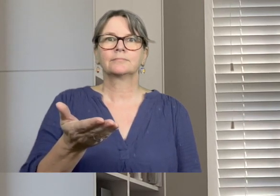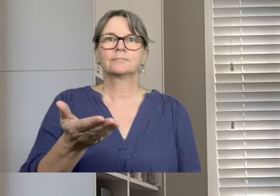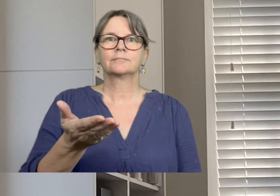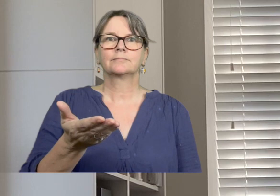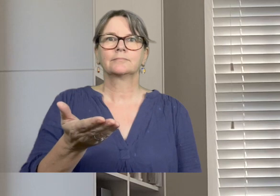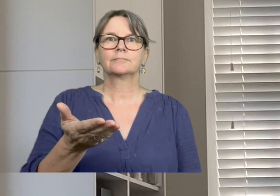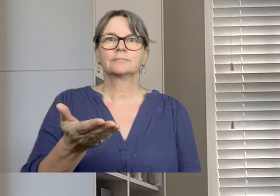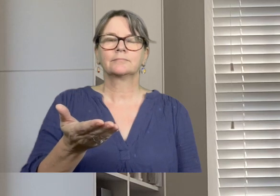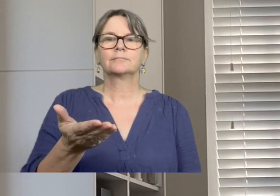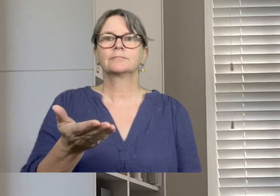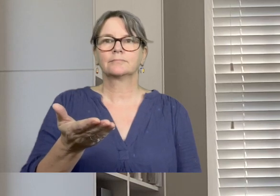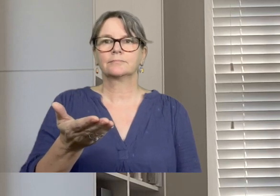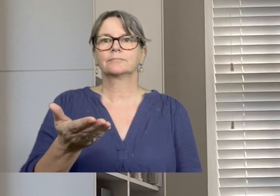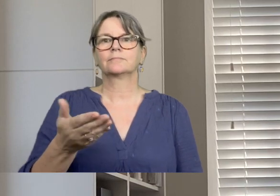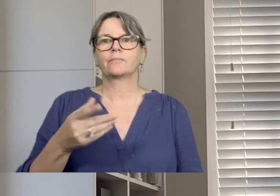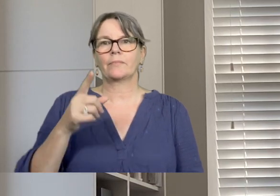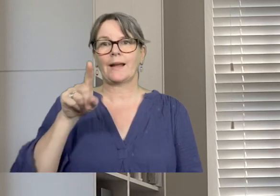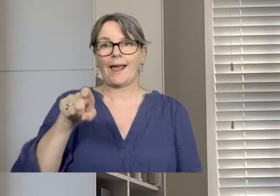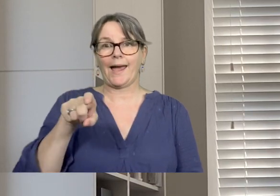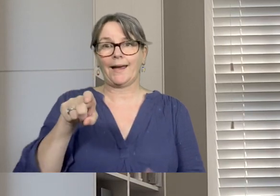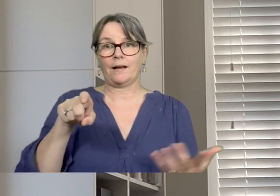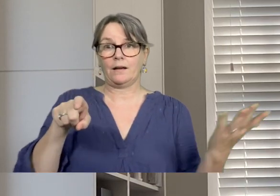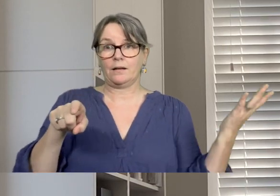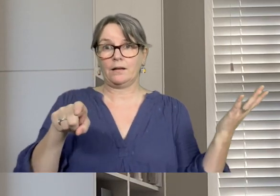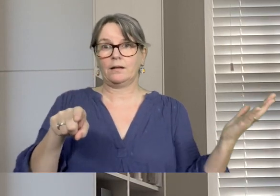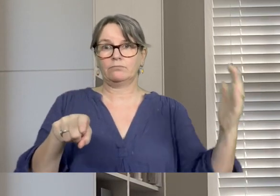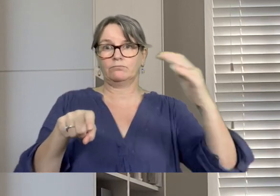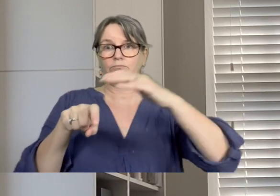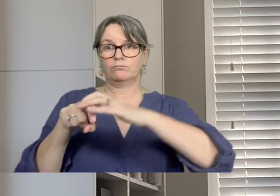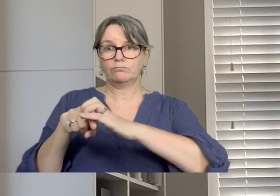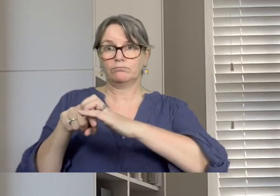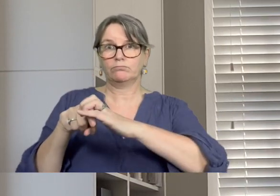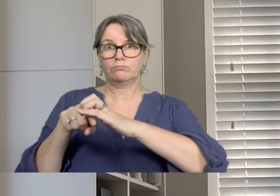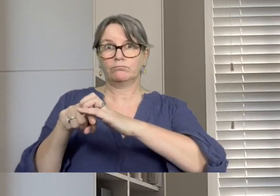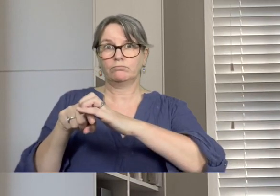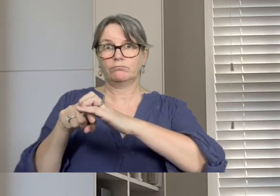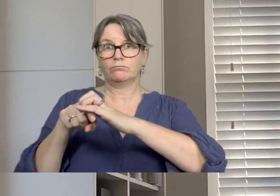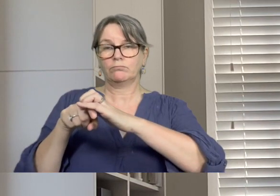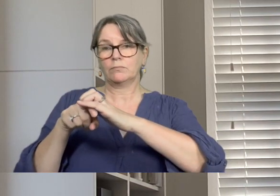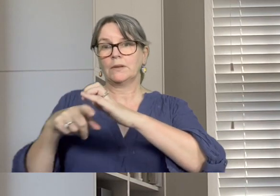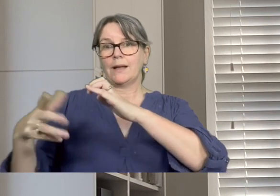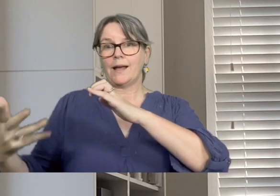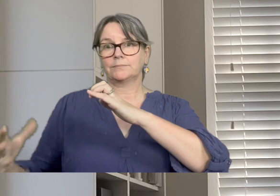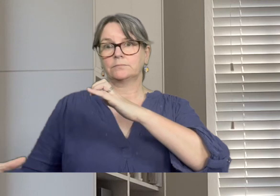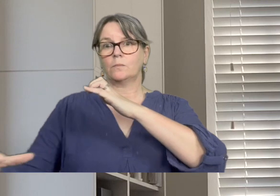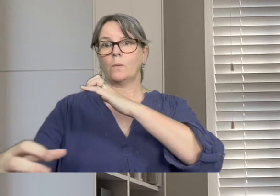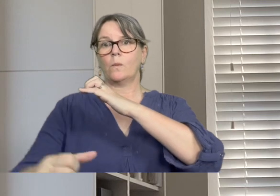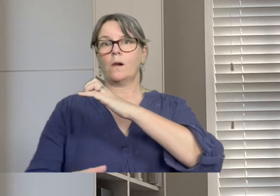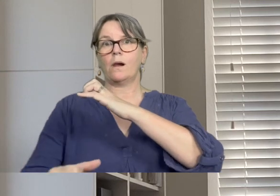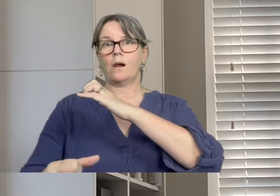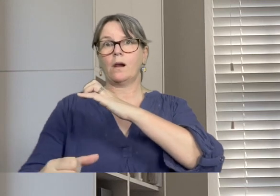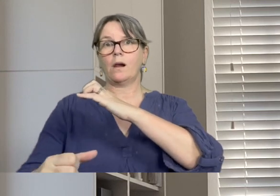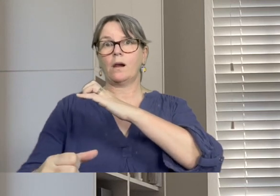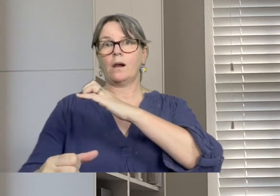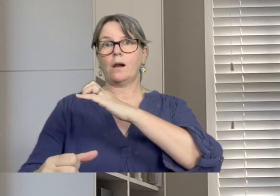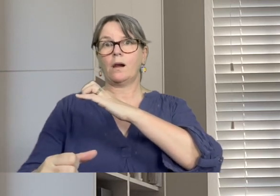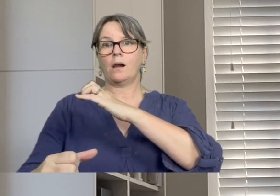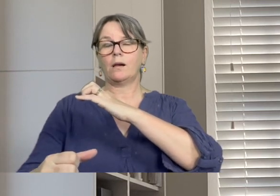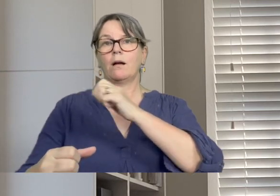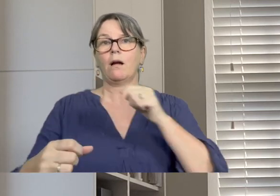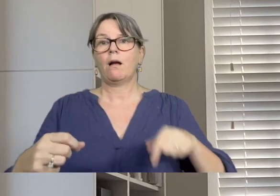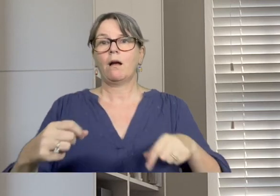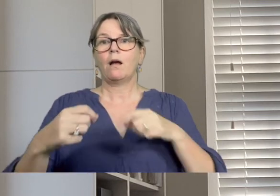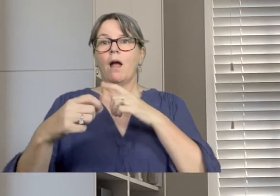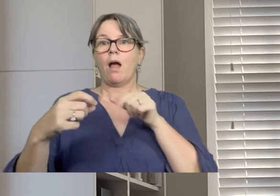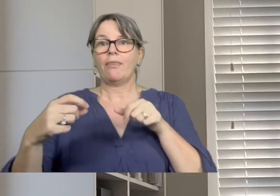go opposite arm to knee, same hand to ankle. So both arms are on the same leg. This leg is folded in and away.